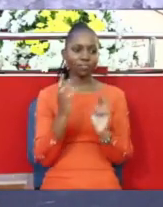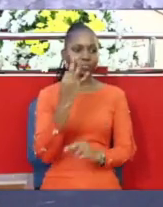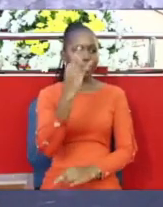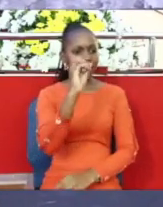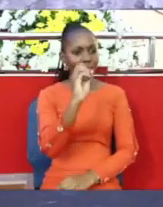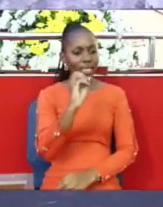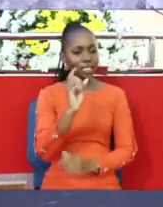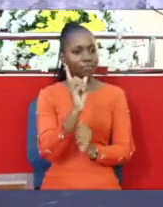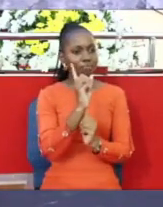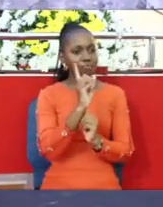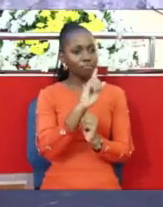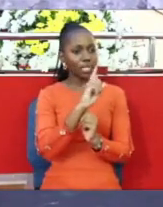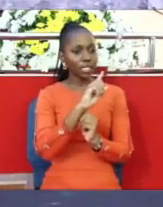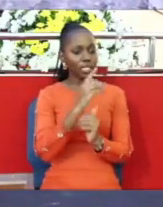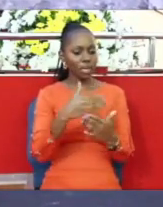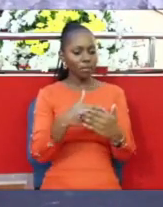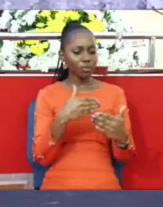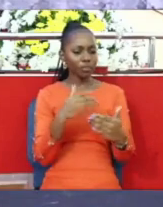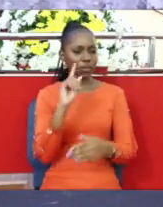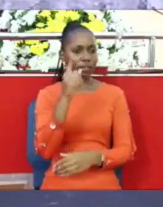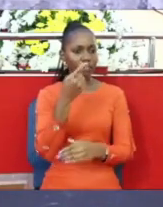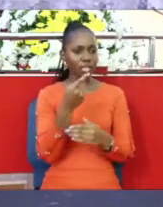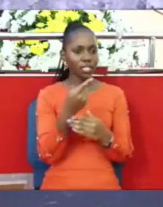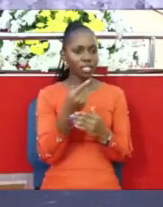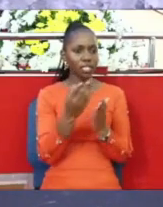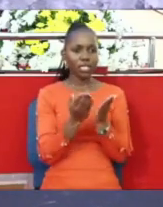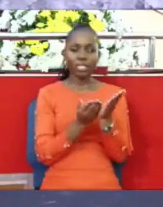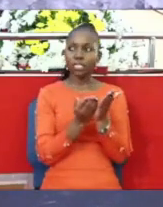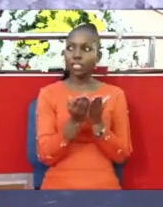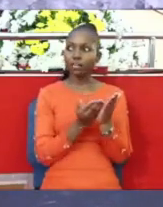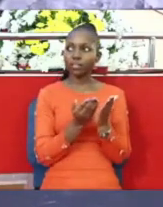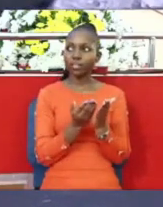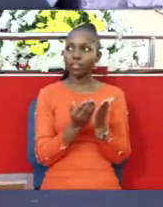30 minutes before this first service, there was a shift.